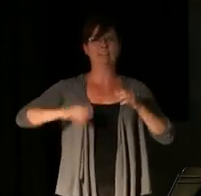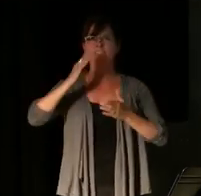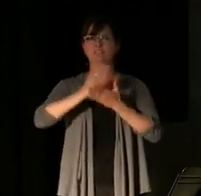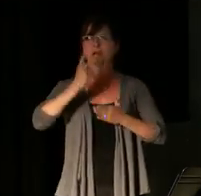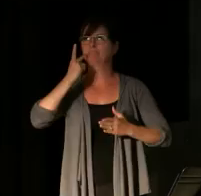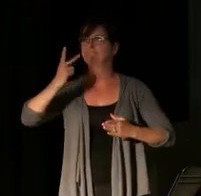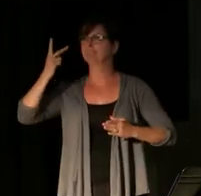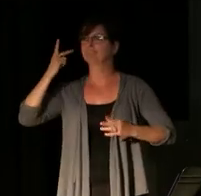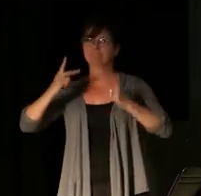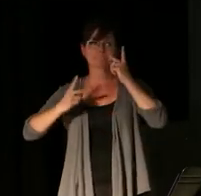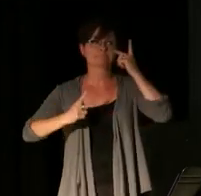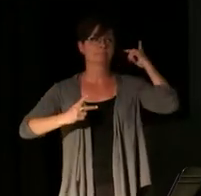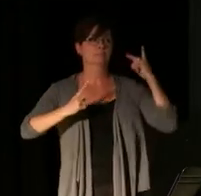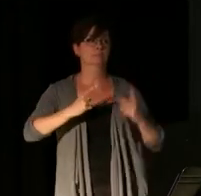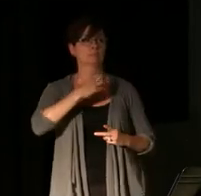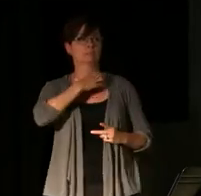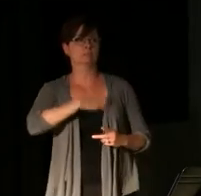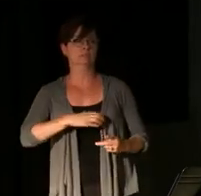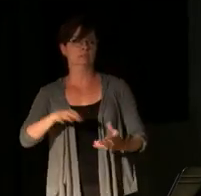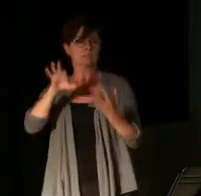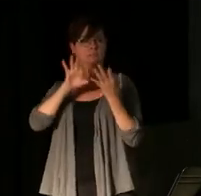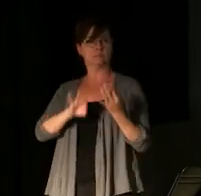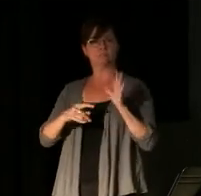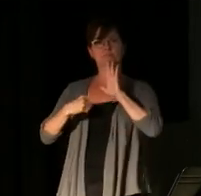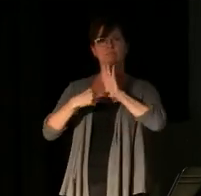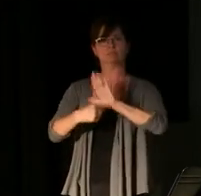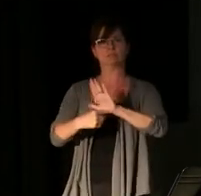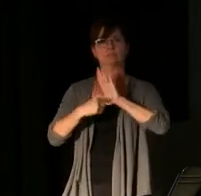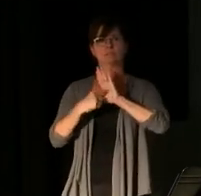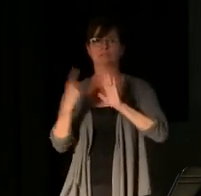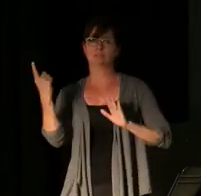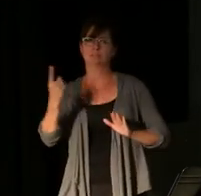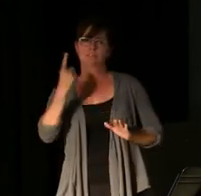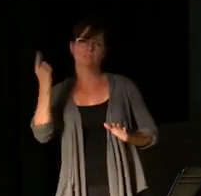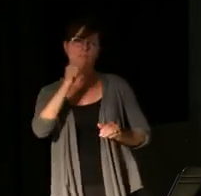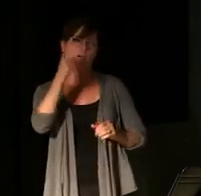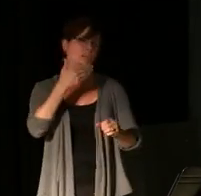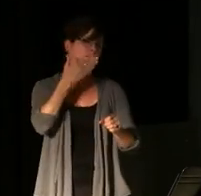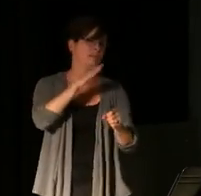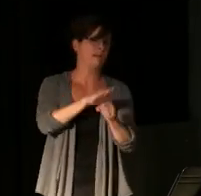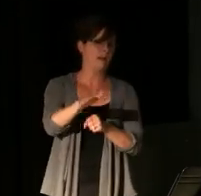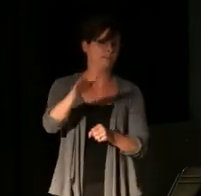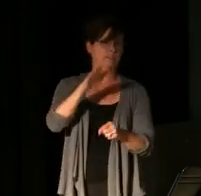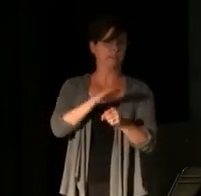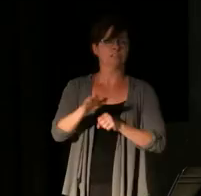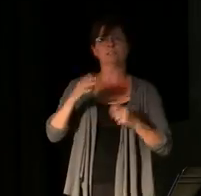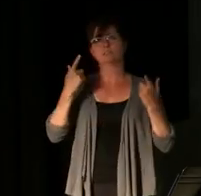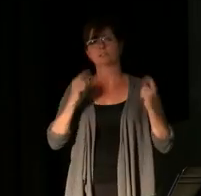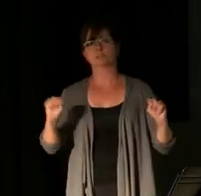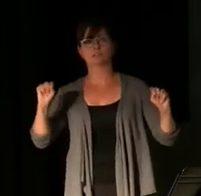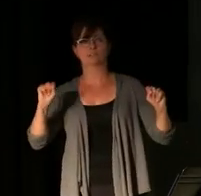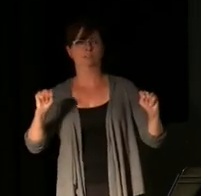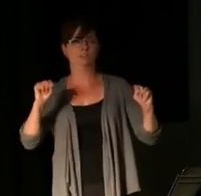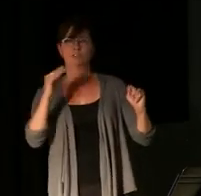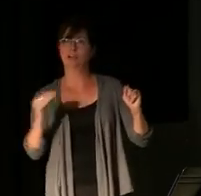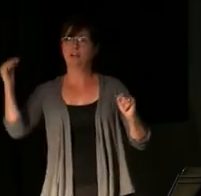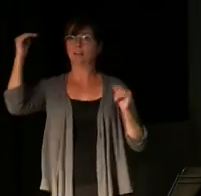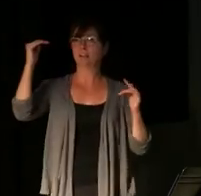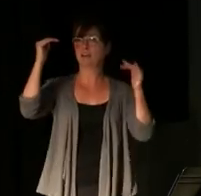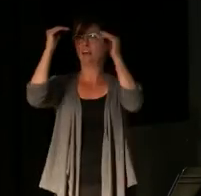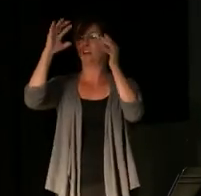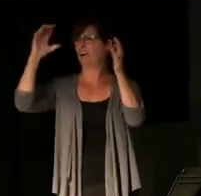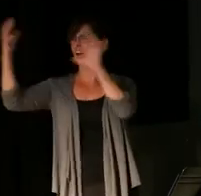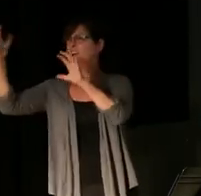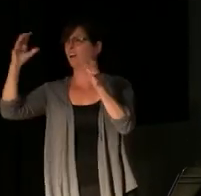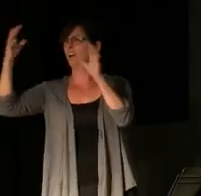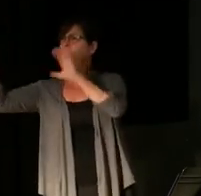back. Yeah, I wish I was a perfect picture of somebody who's never not good enough. I try to measure up, but I mess it up. And